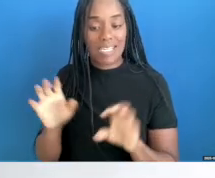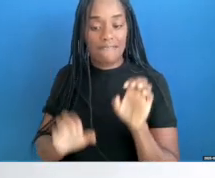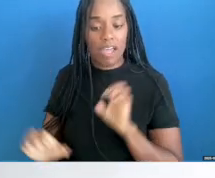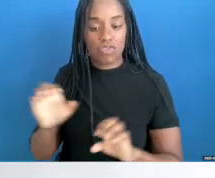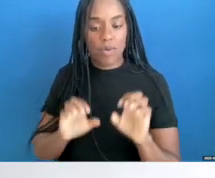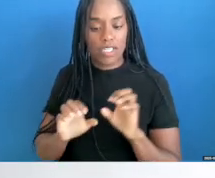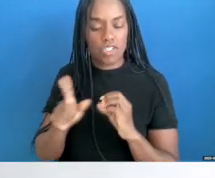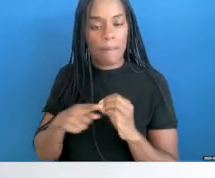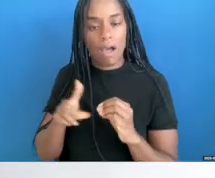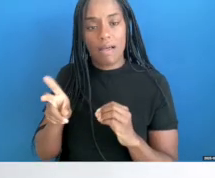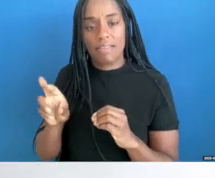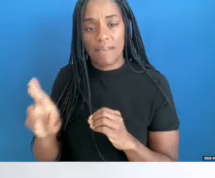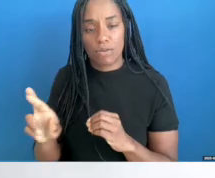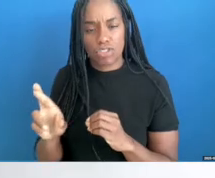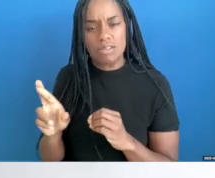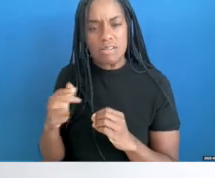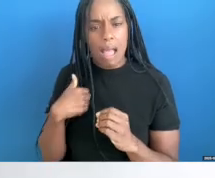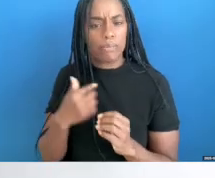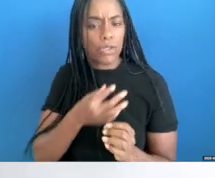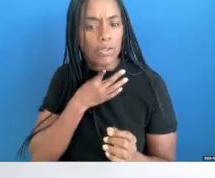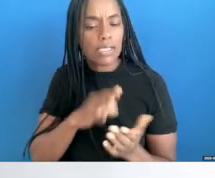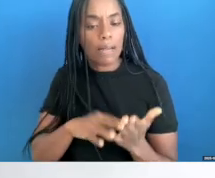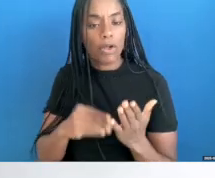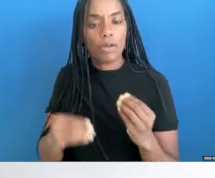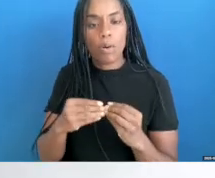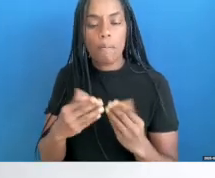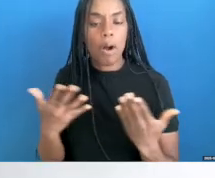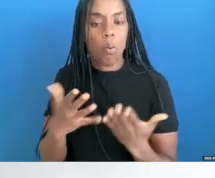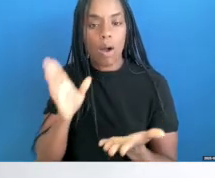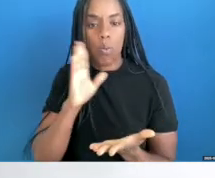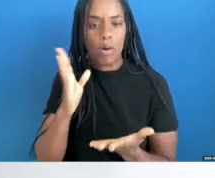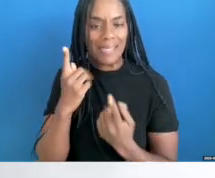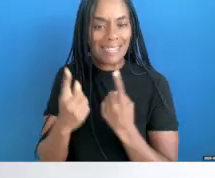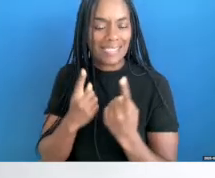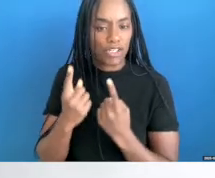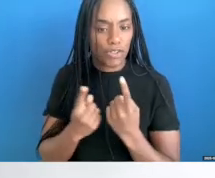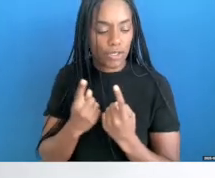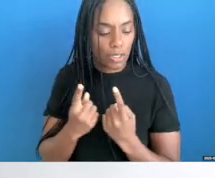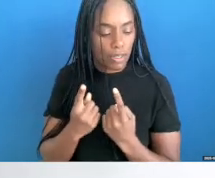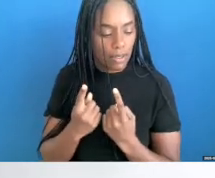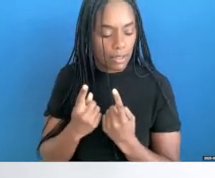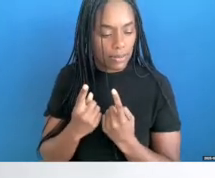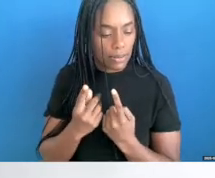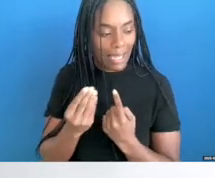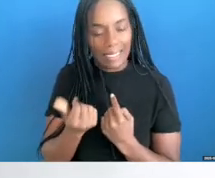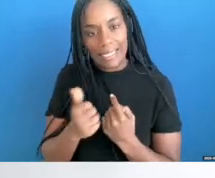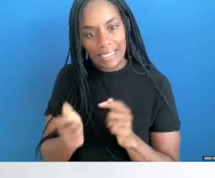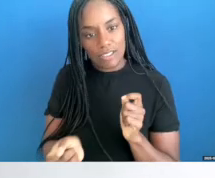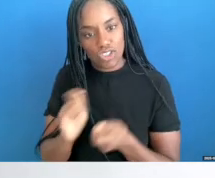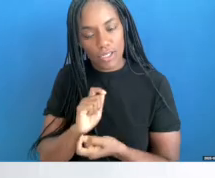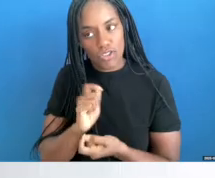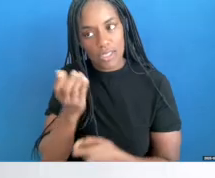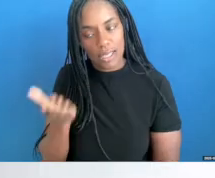learning more about what factors may be taken into consideration in any changes